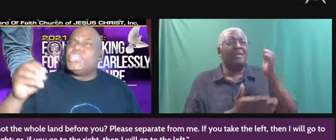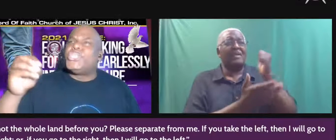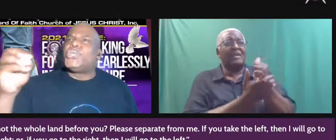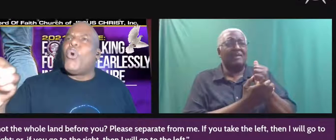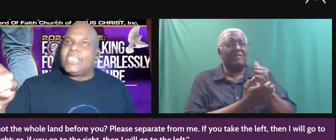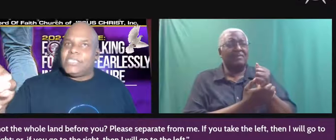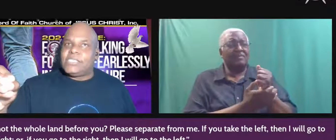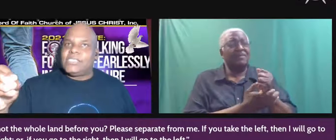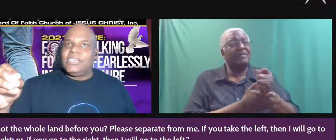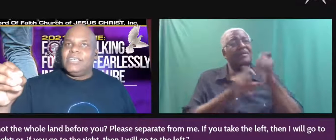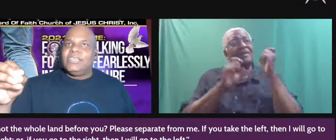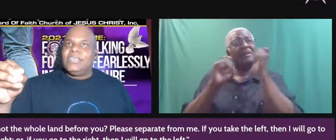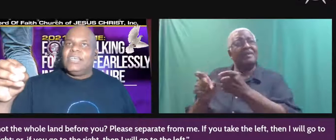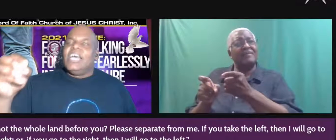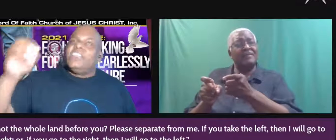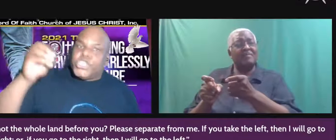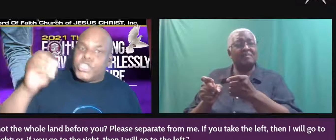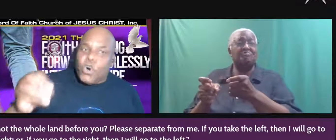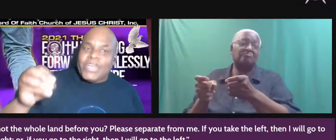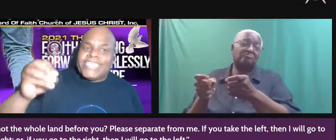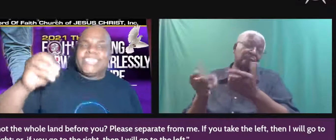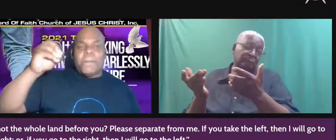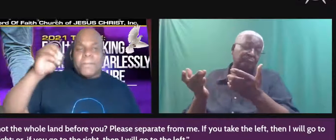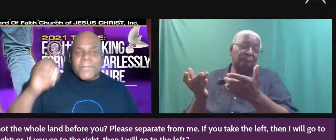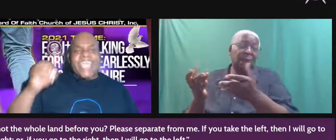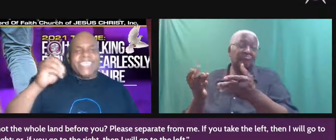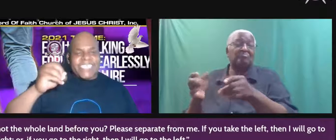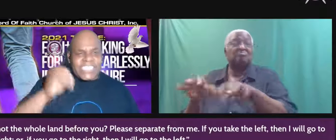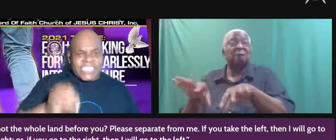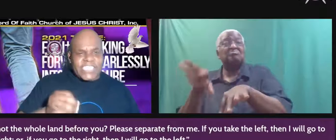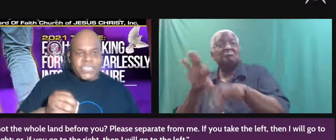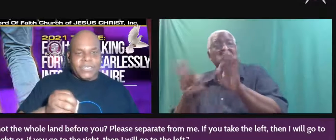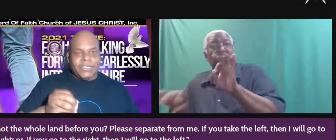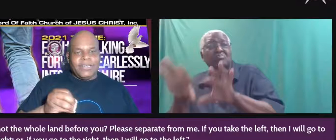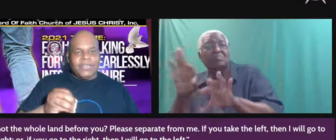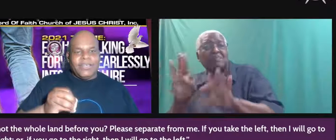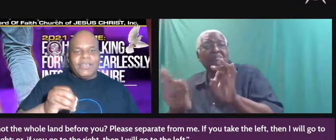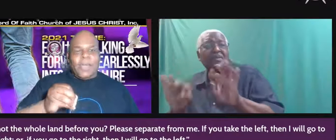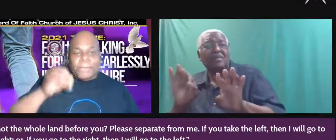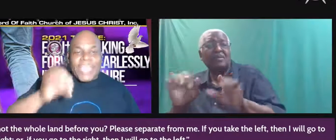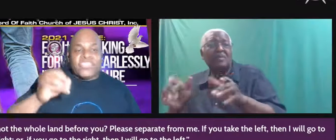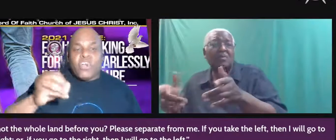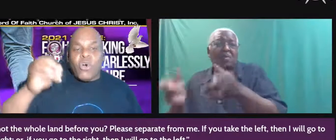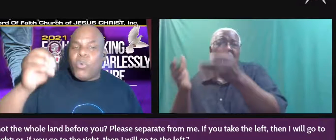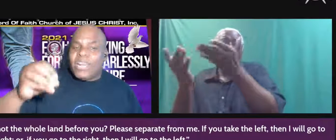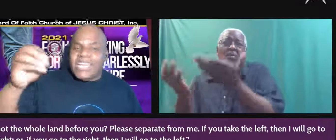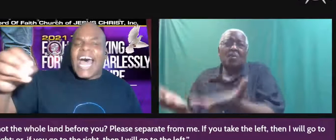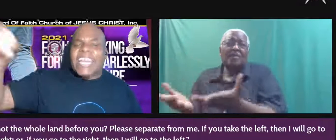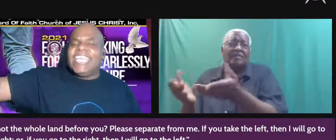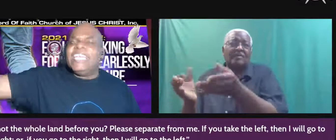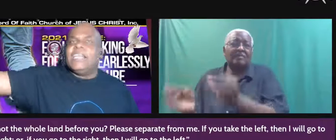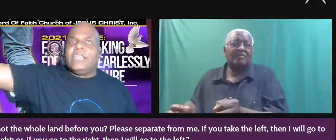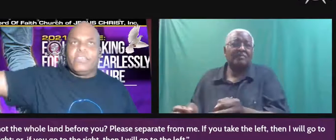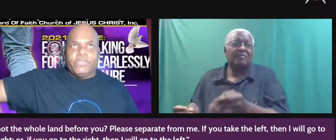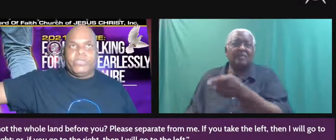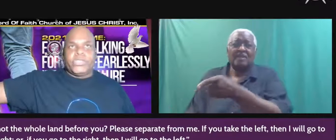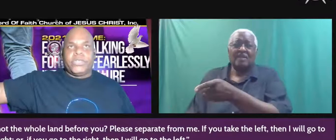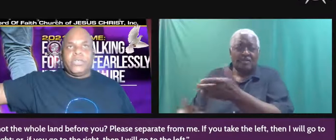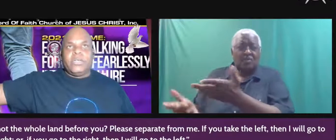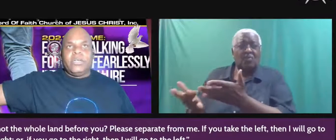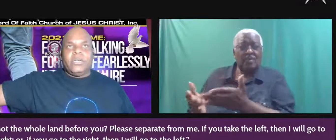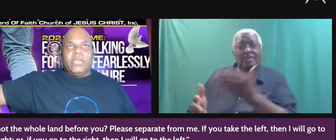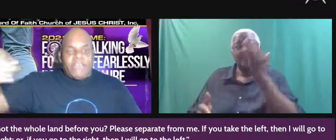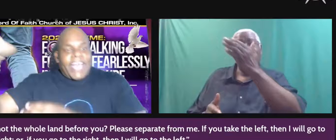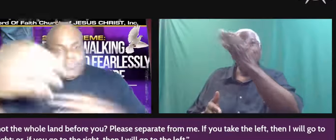Lot choice, the choice to make a decision based on what Lot needed in the